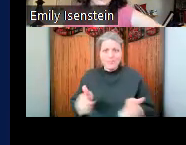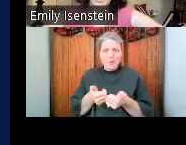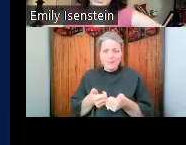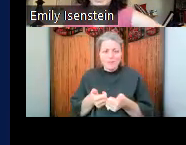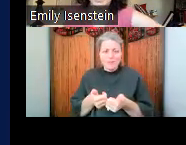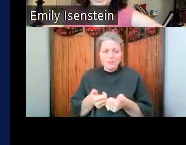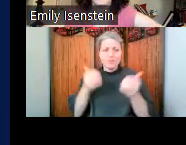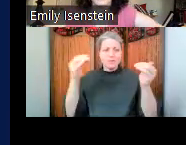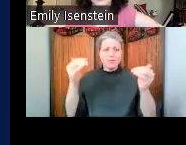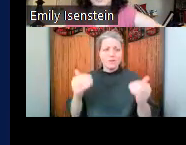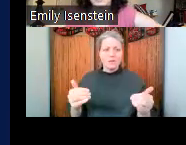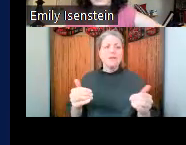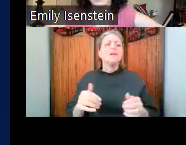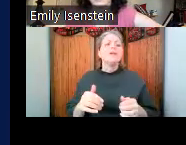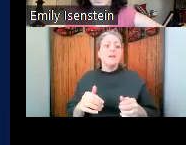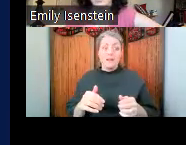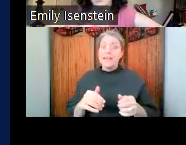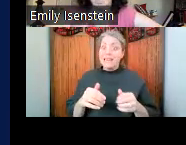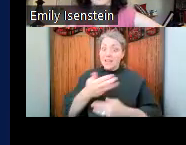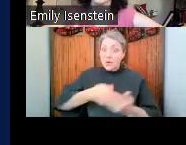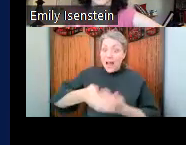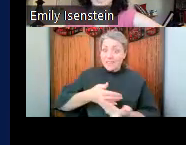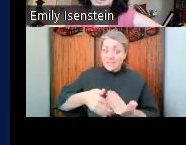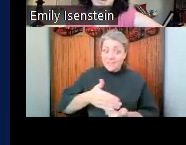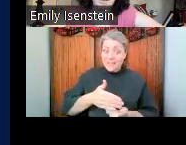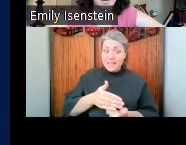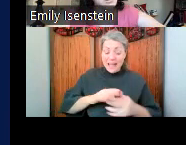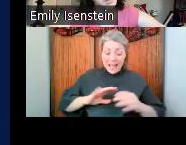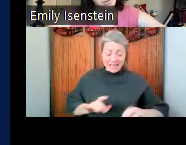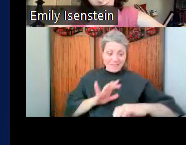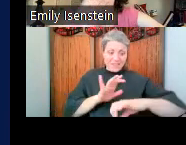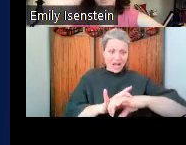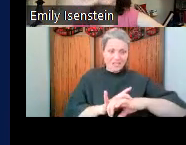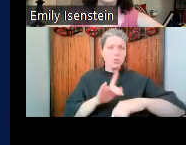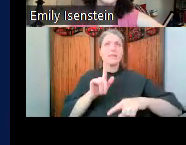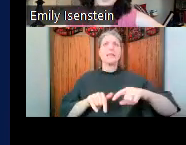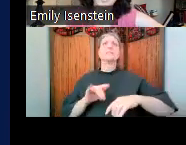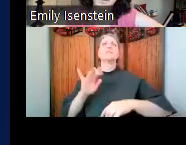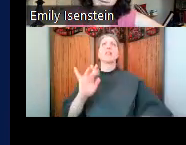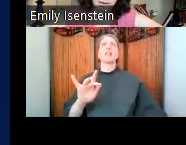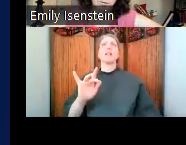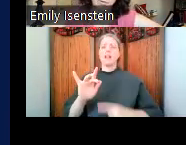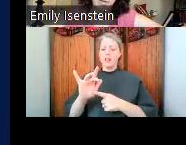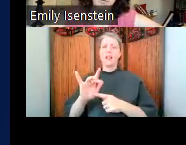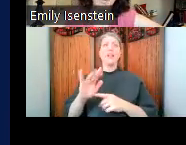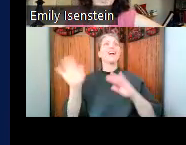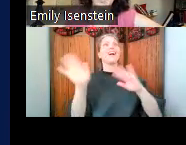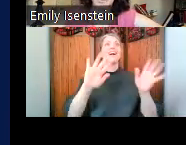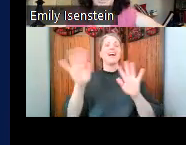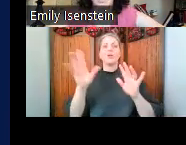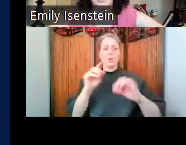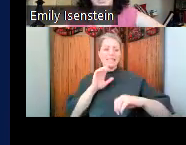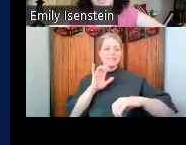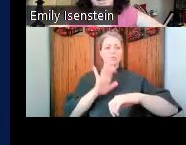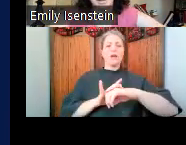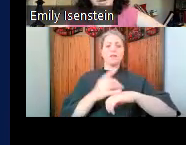very interactive. There needs to be something tangible for someone to touch. They can't just be, waving their hand through the air, because then there's